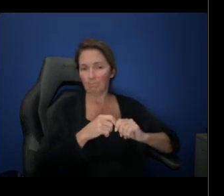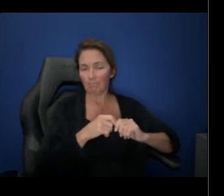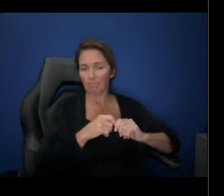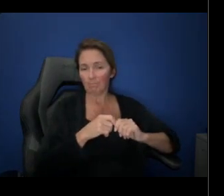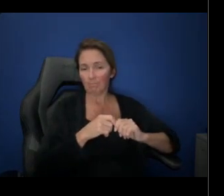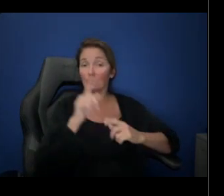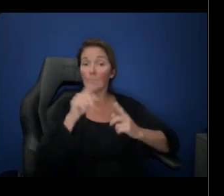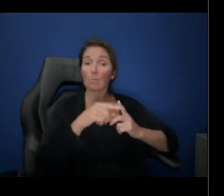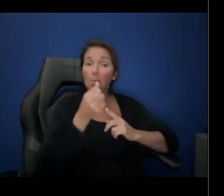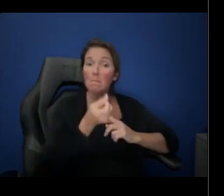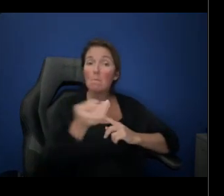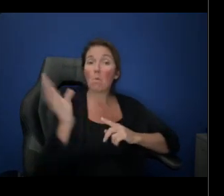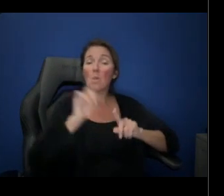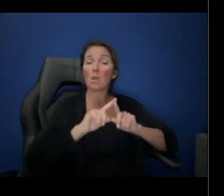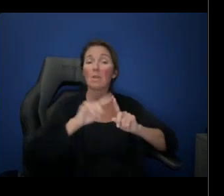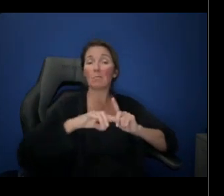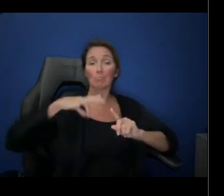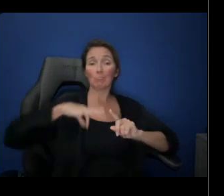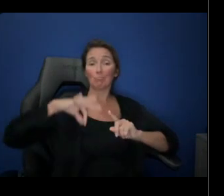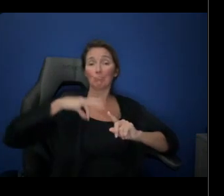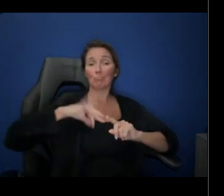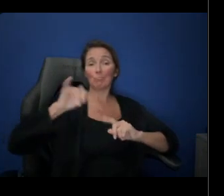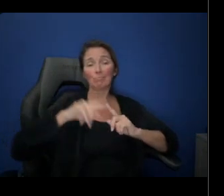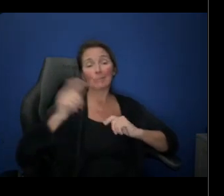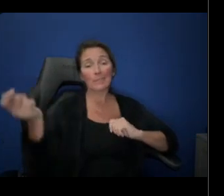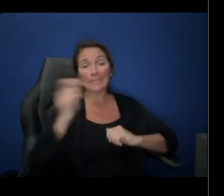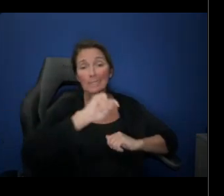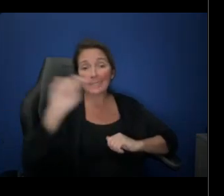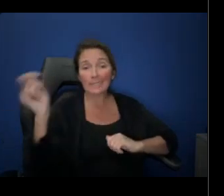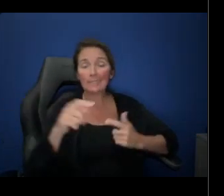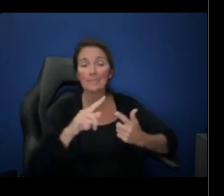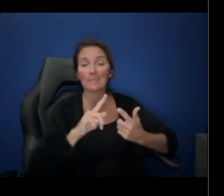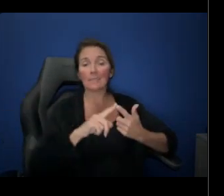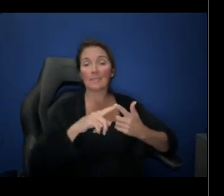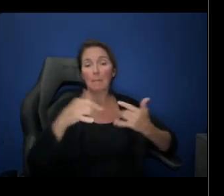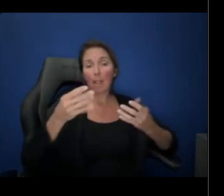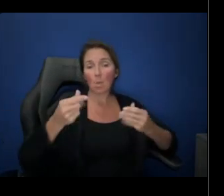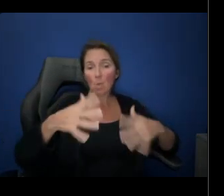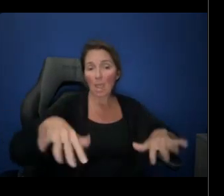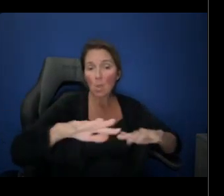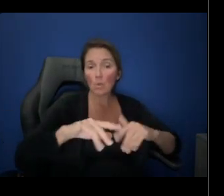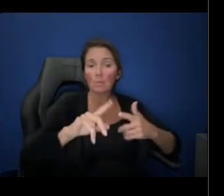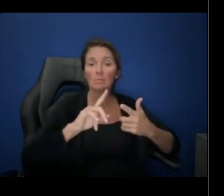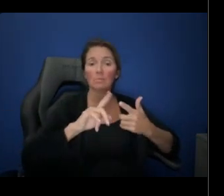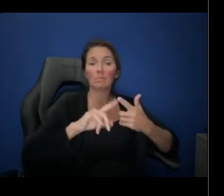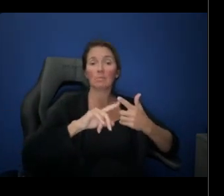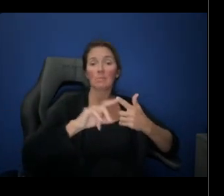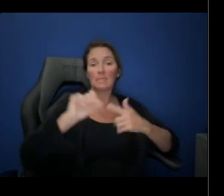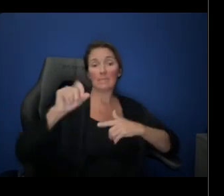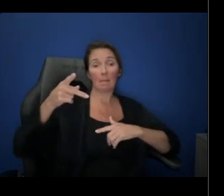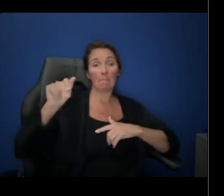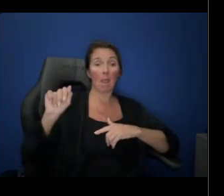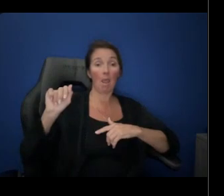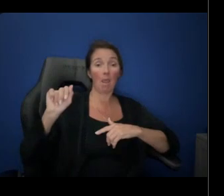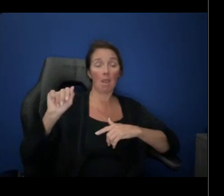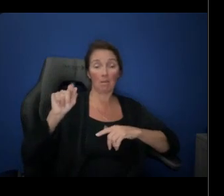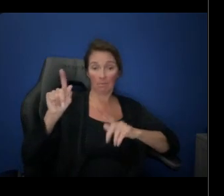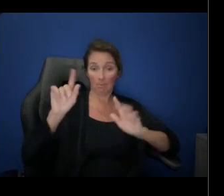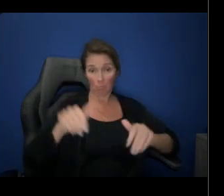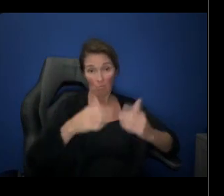When multiple amenities, such as tennis courts, playgrounds, or spas, are